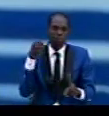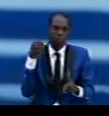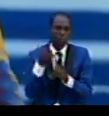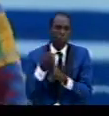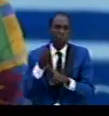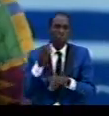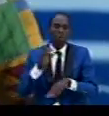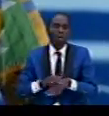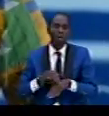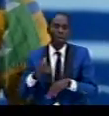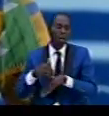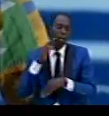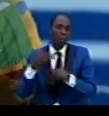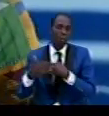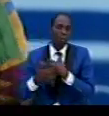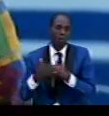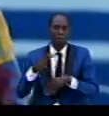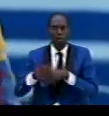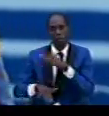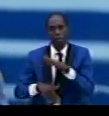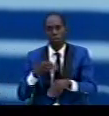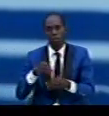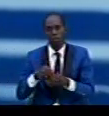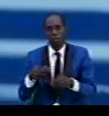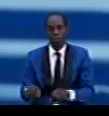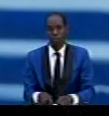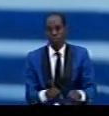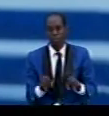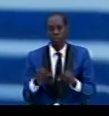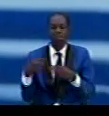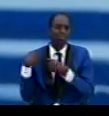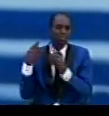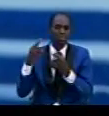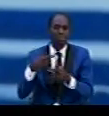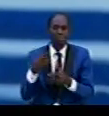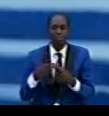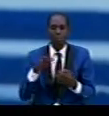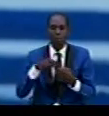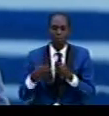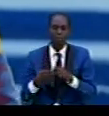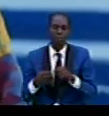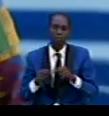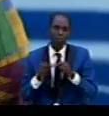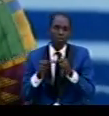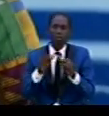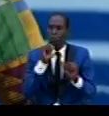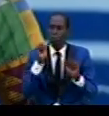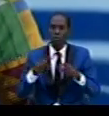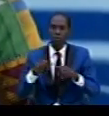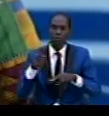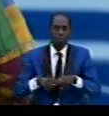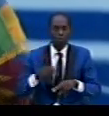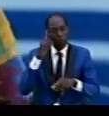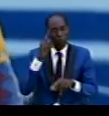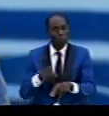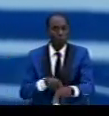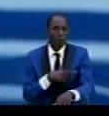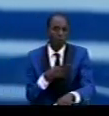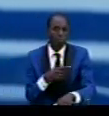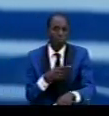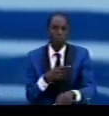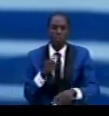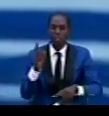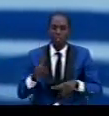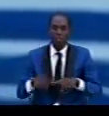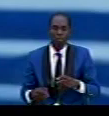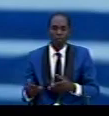the street. Since then, I developed this backache. I couldn't sit for long. I can't really carry heavy